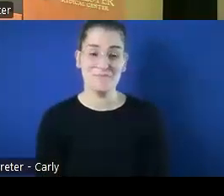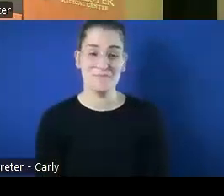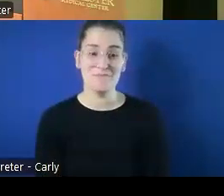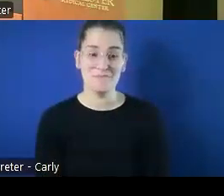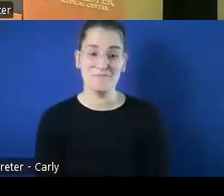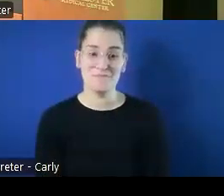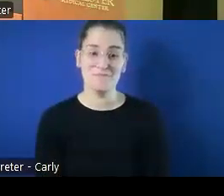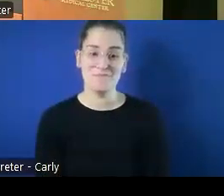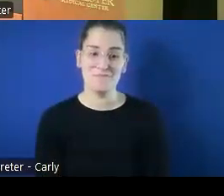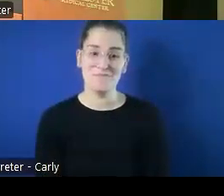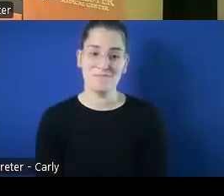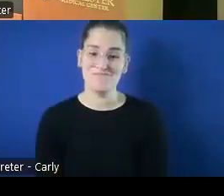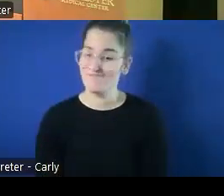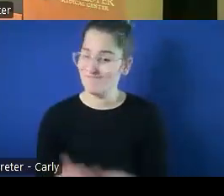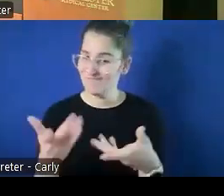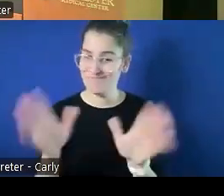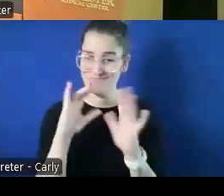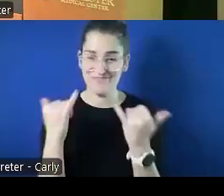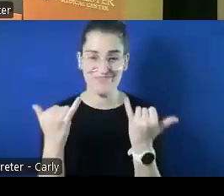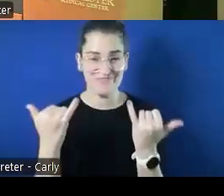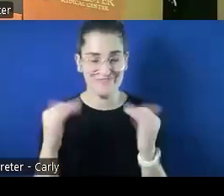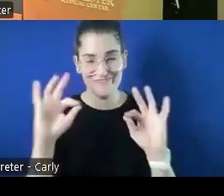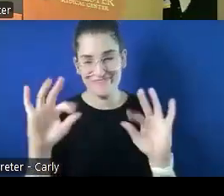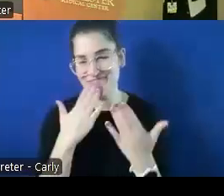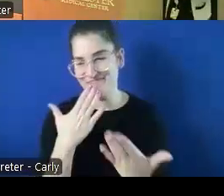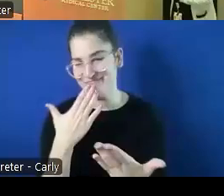And that's all I have for you. Thank you.